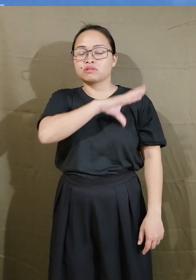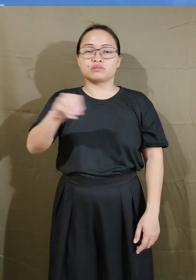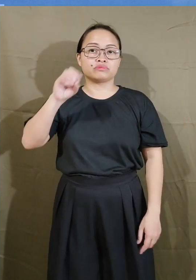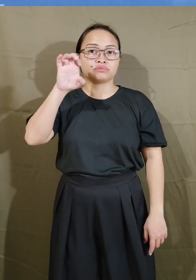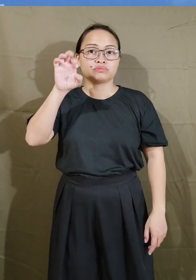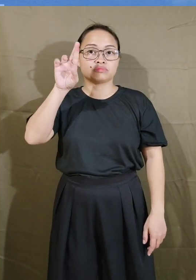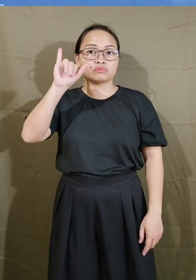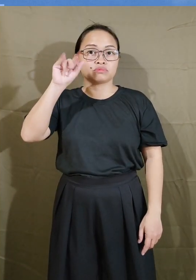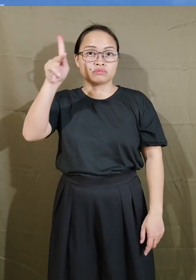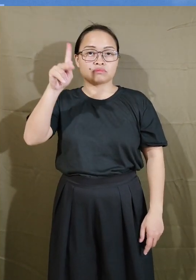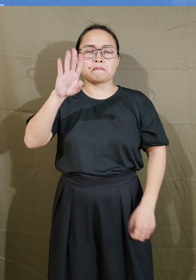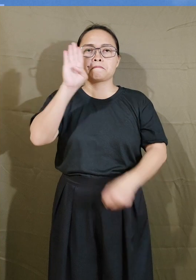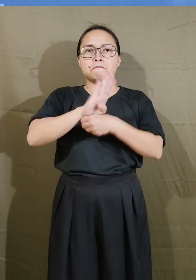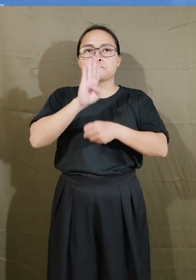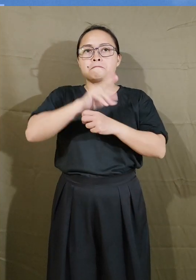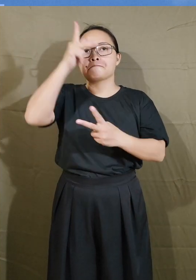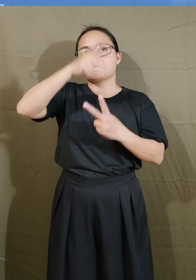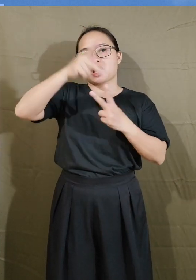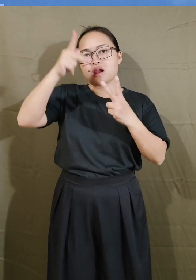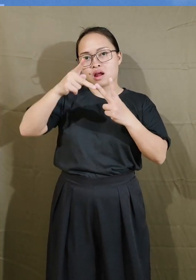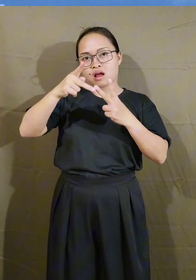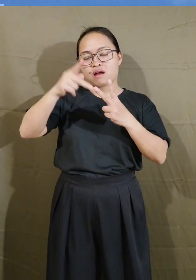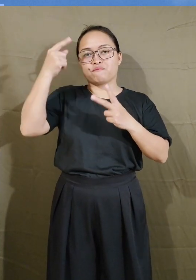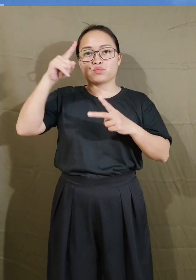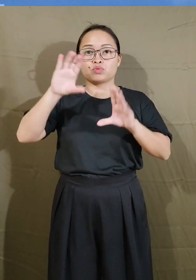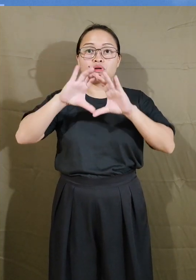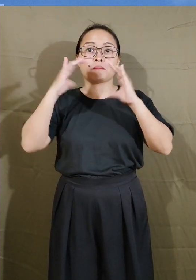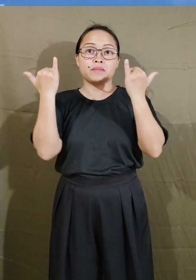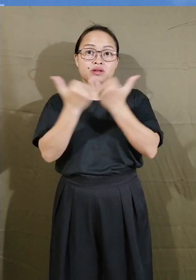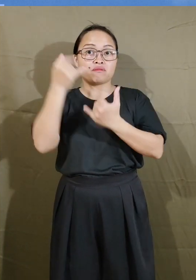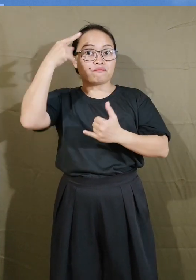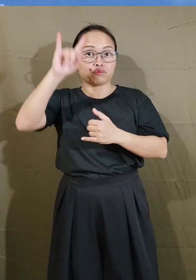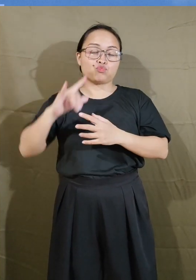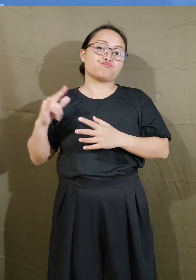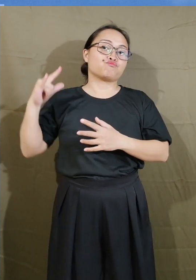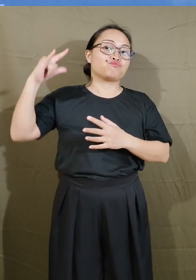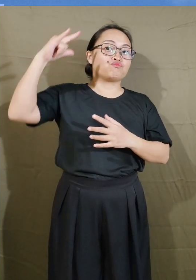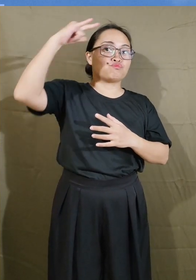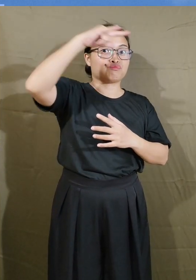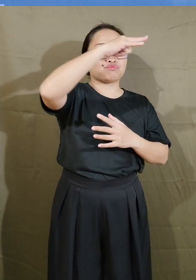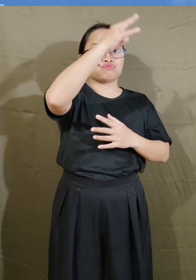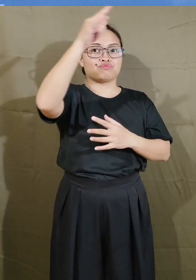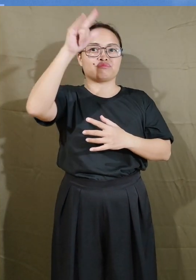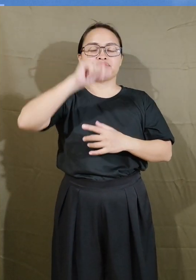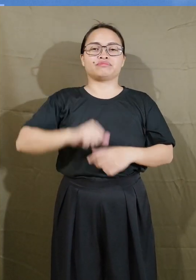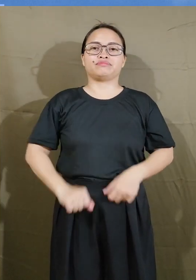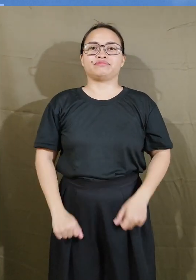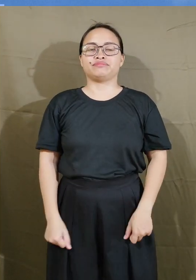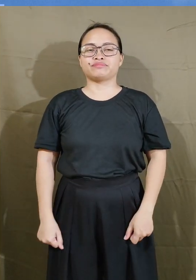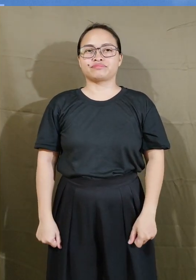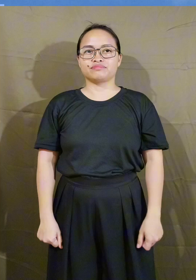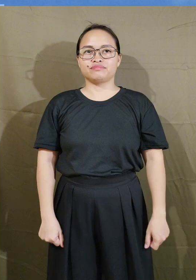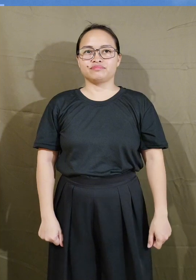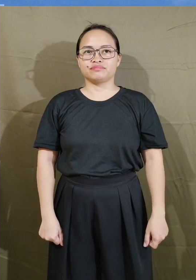Rio and Eric are business partners in a certain aerospace manufacturing